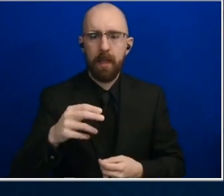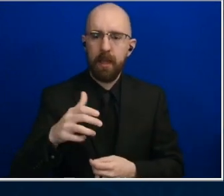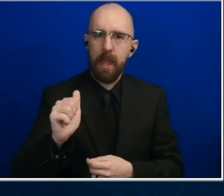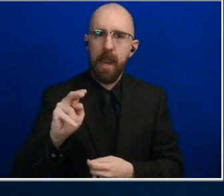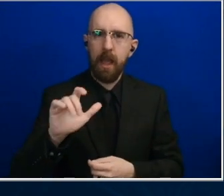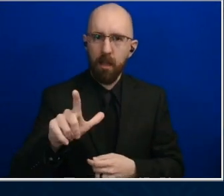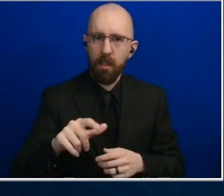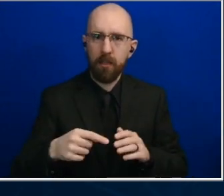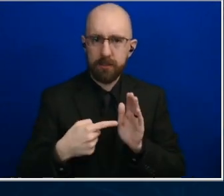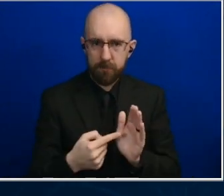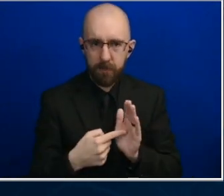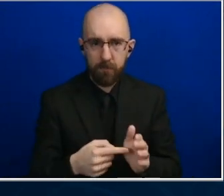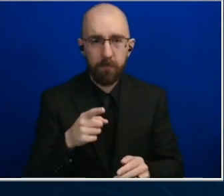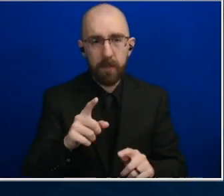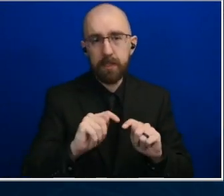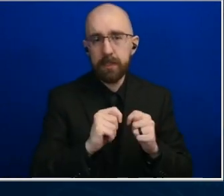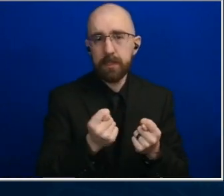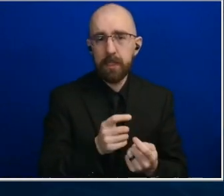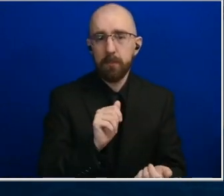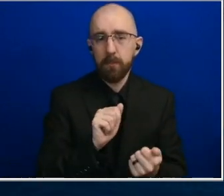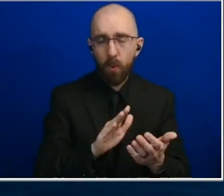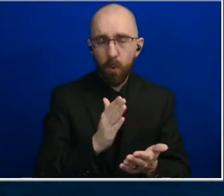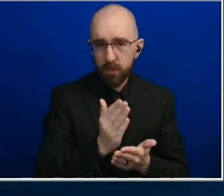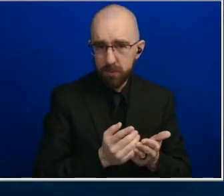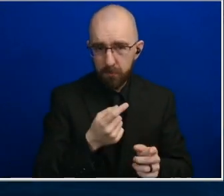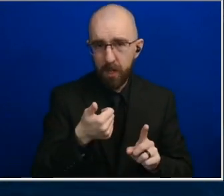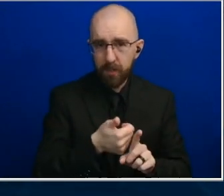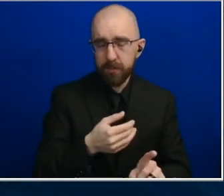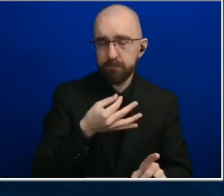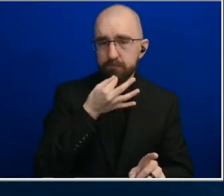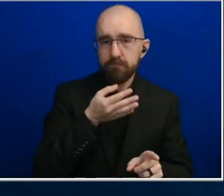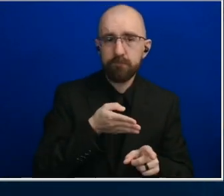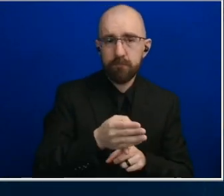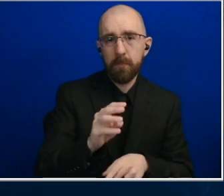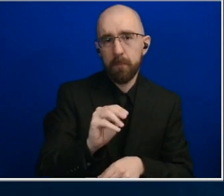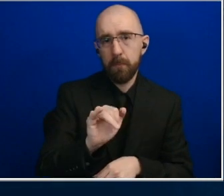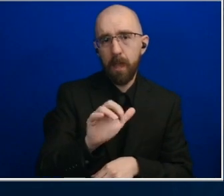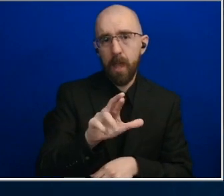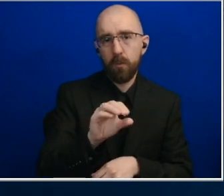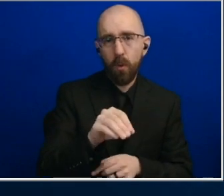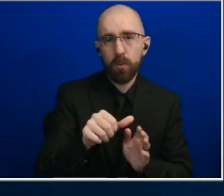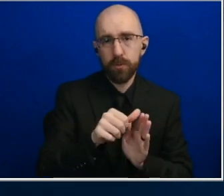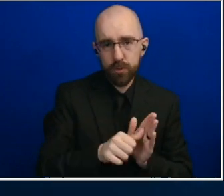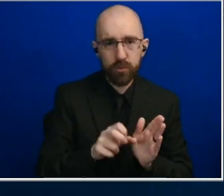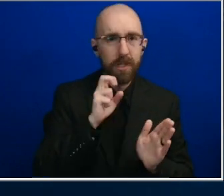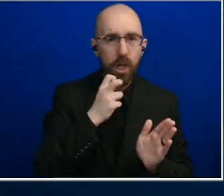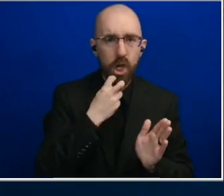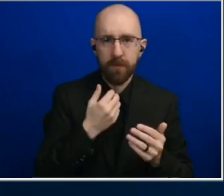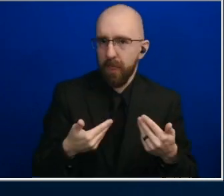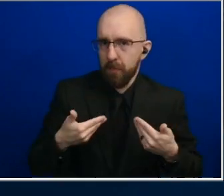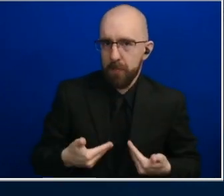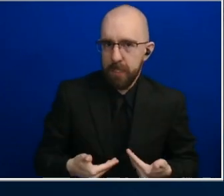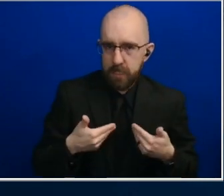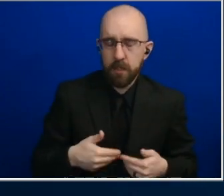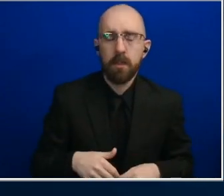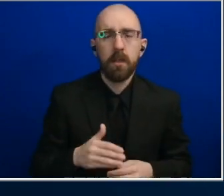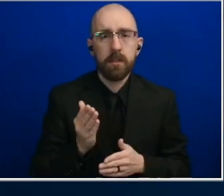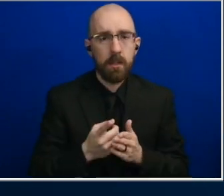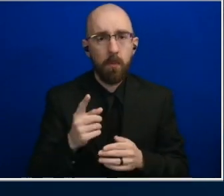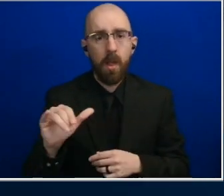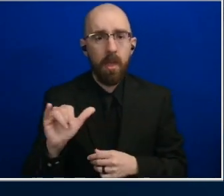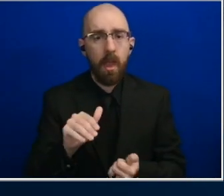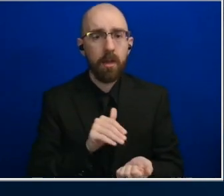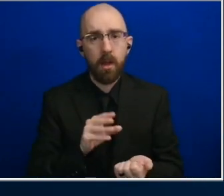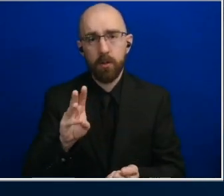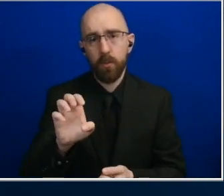with somebody who specializes with microsurgery and nerves, such as myself, and somebody like Dr. Wise, who does a